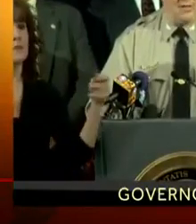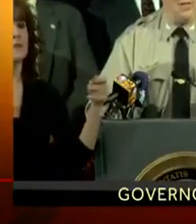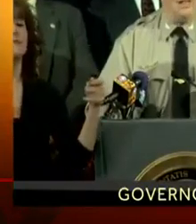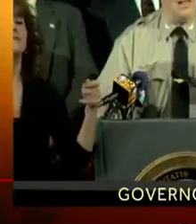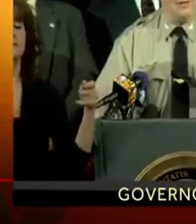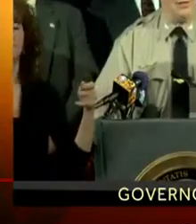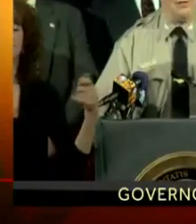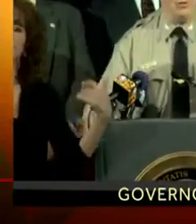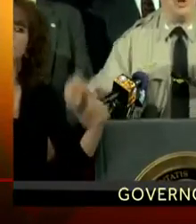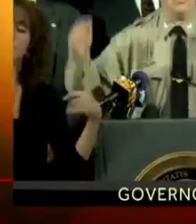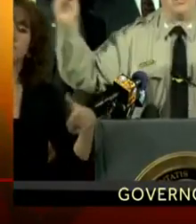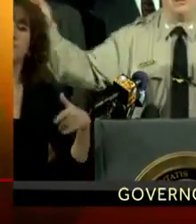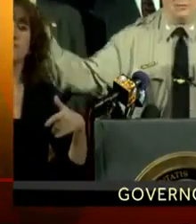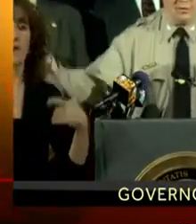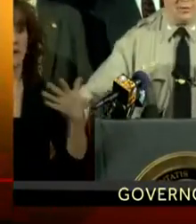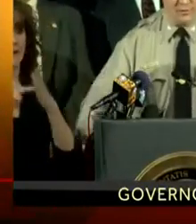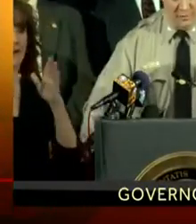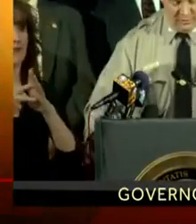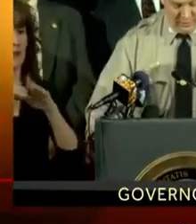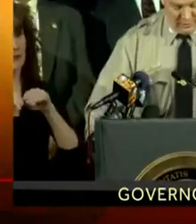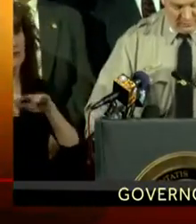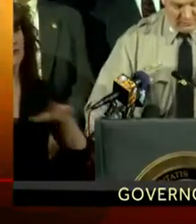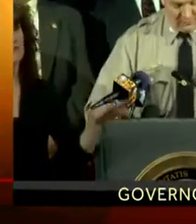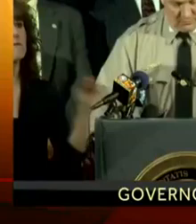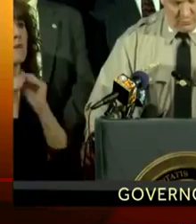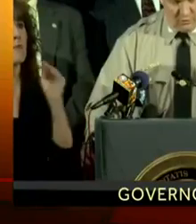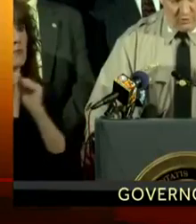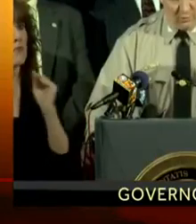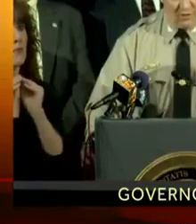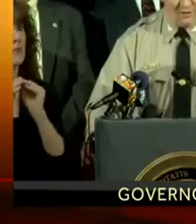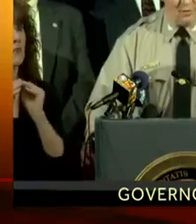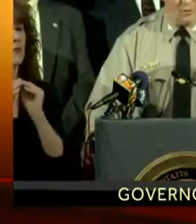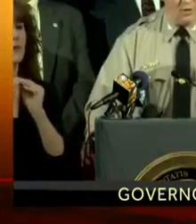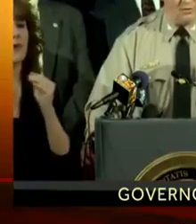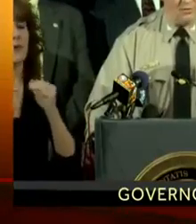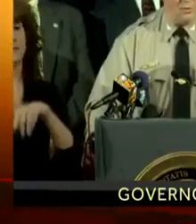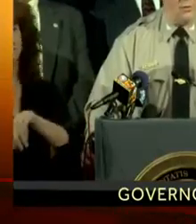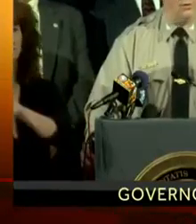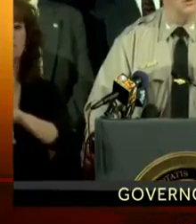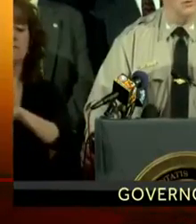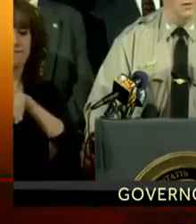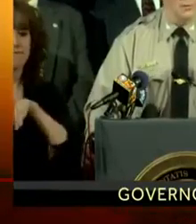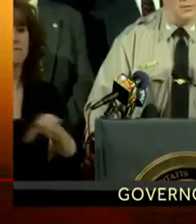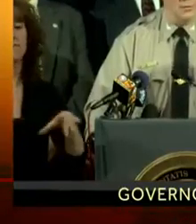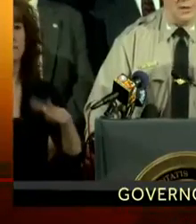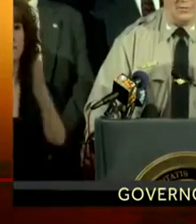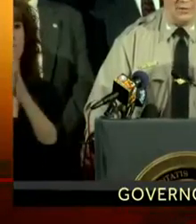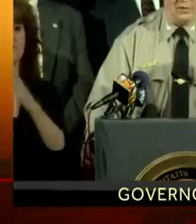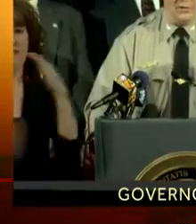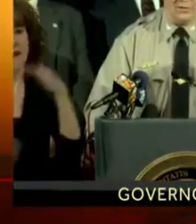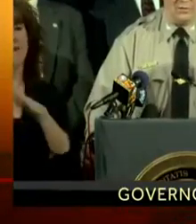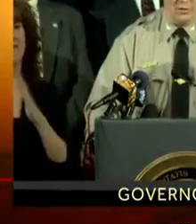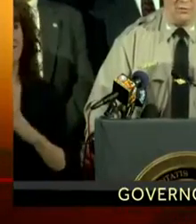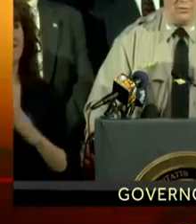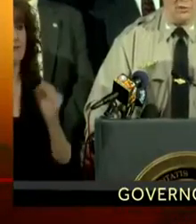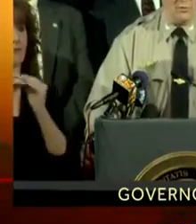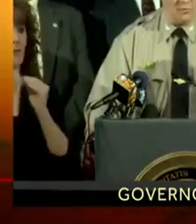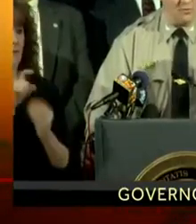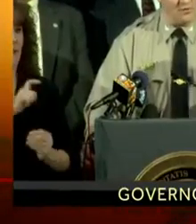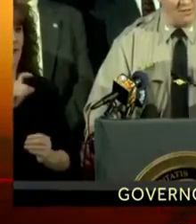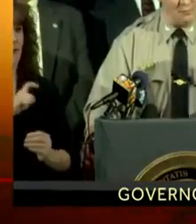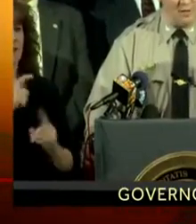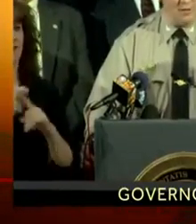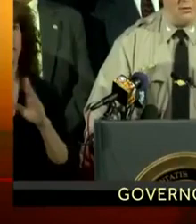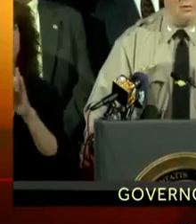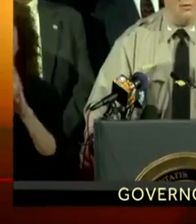is big in that it allows us to branch out even further. We've already put out a request for up to 500 additional law enforcement